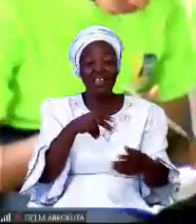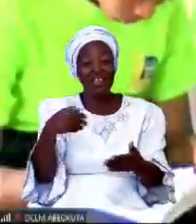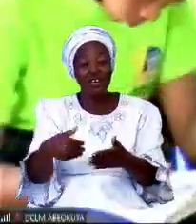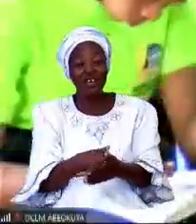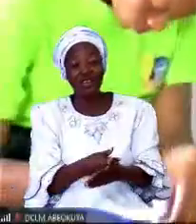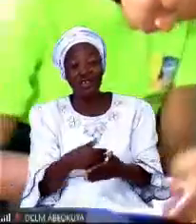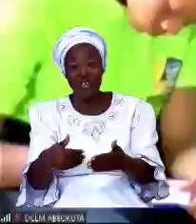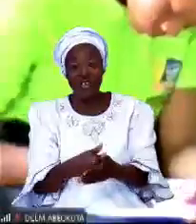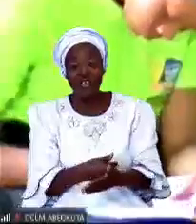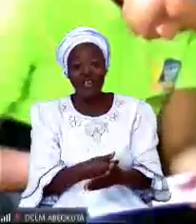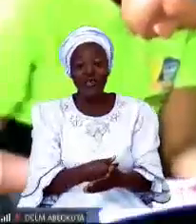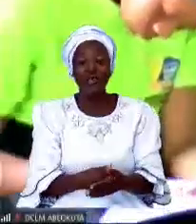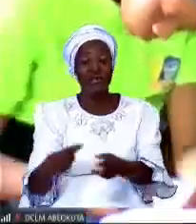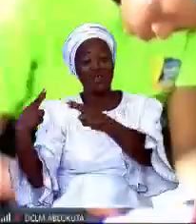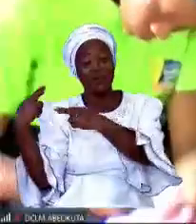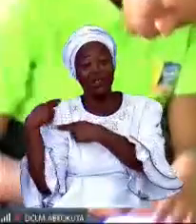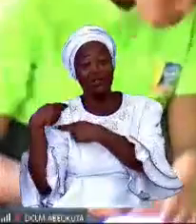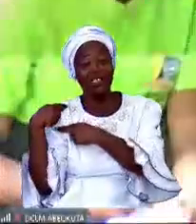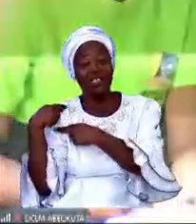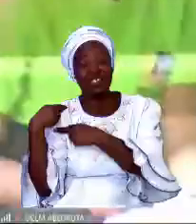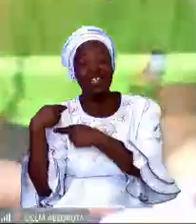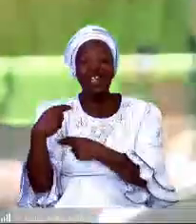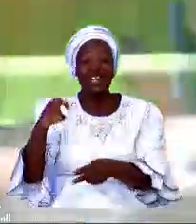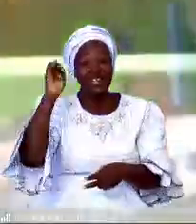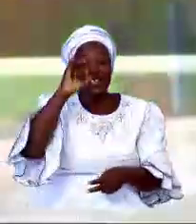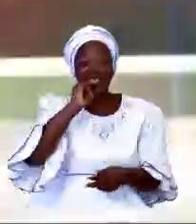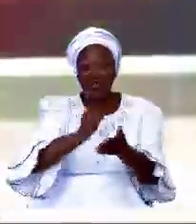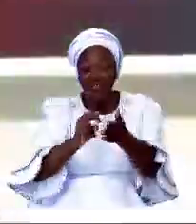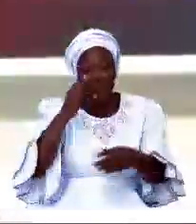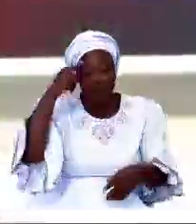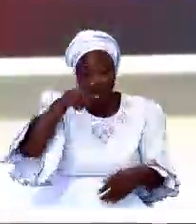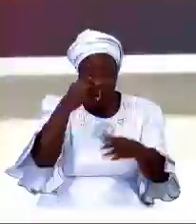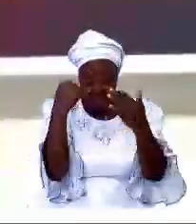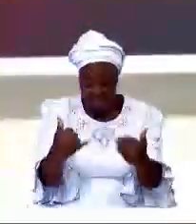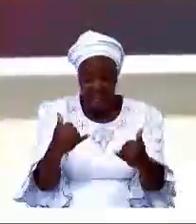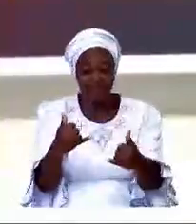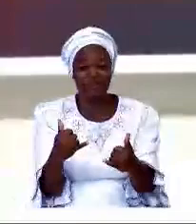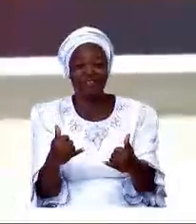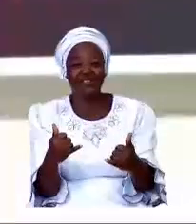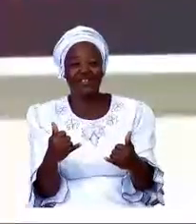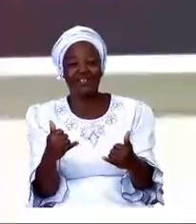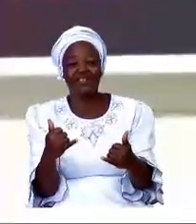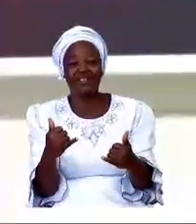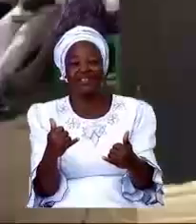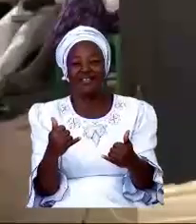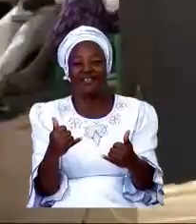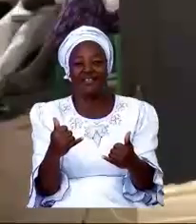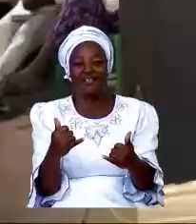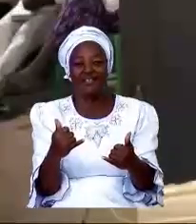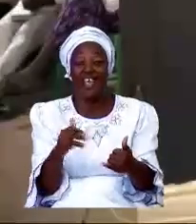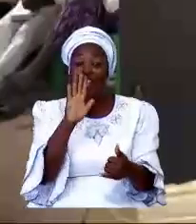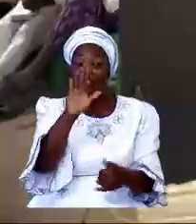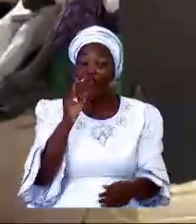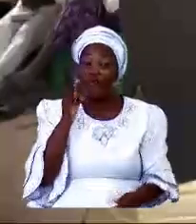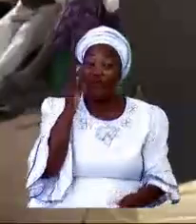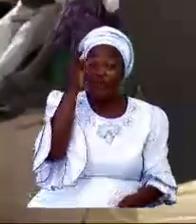ideal, a new vision, a new duty, a new responsibility is writing for you